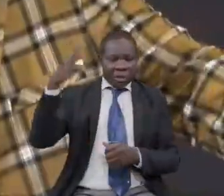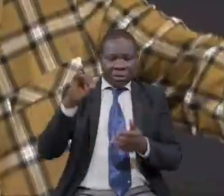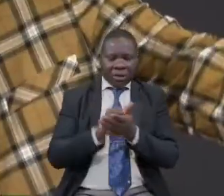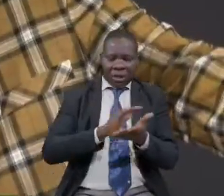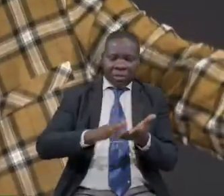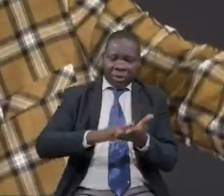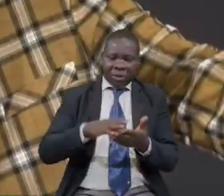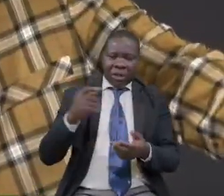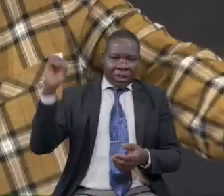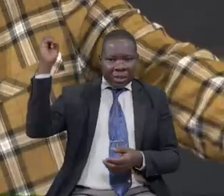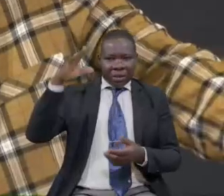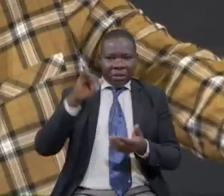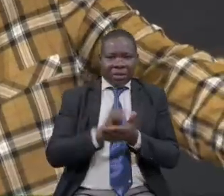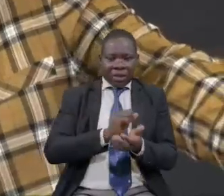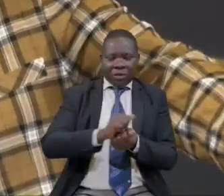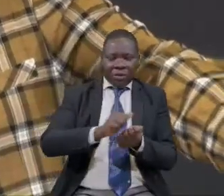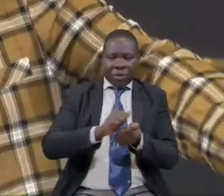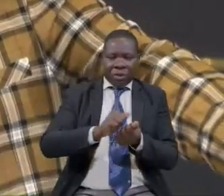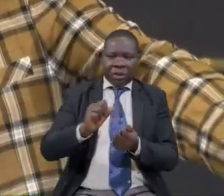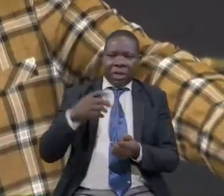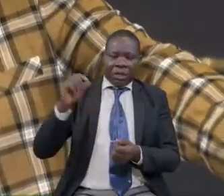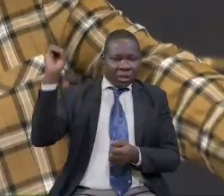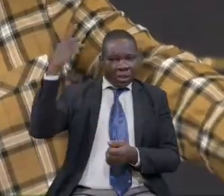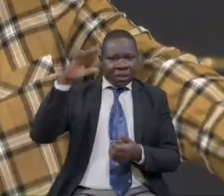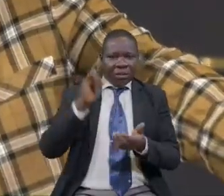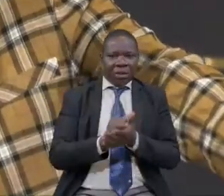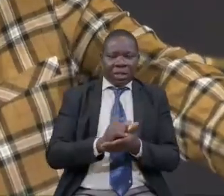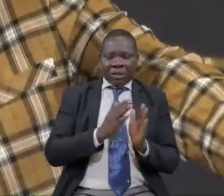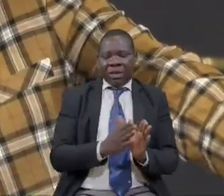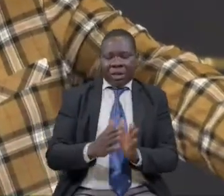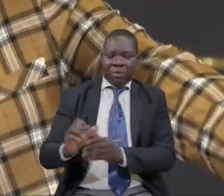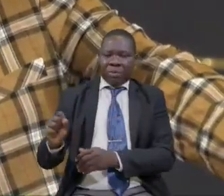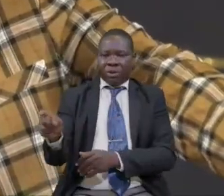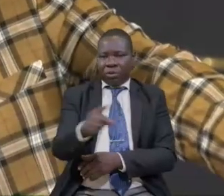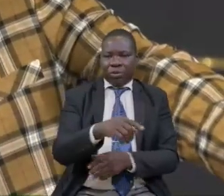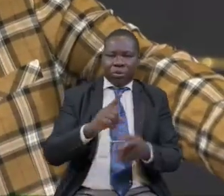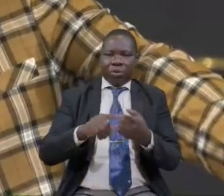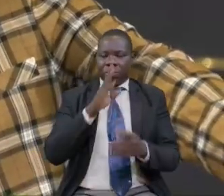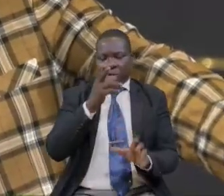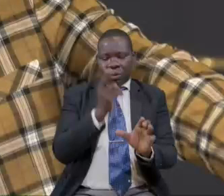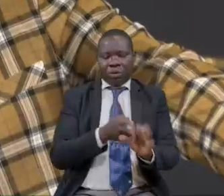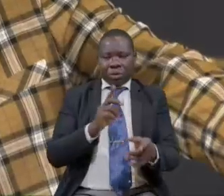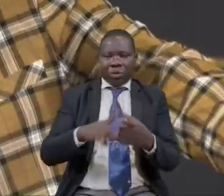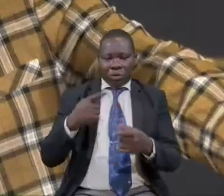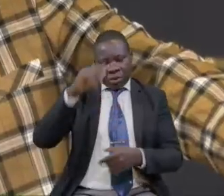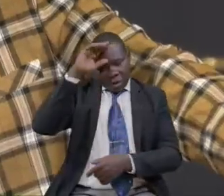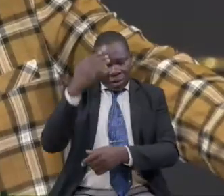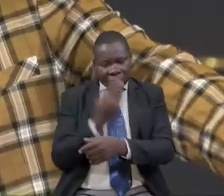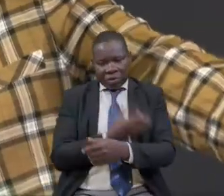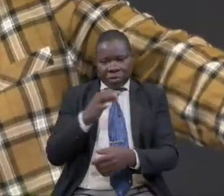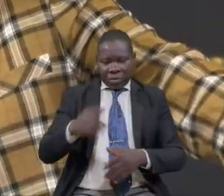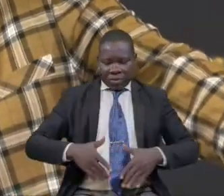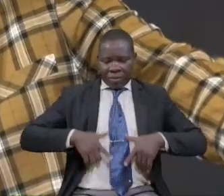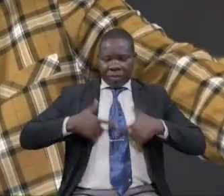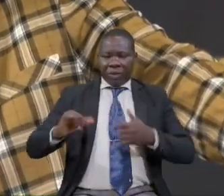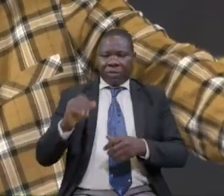that purges, the grace that prepares you to be conformed to the Son of the living God, so that